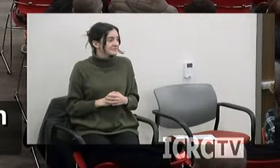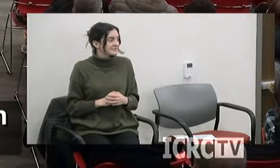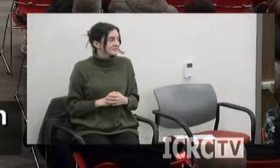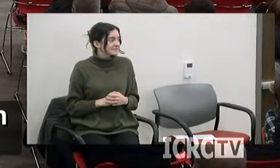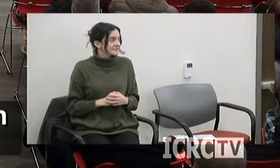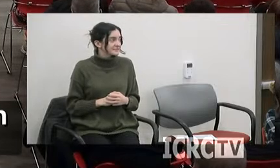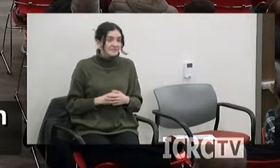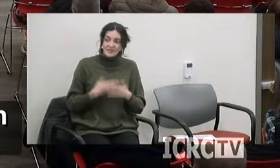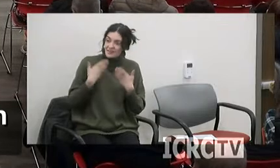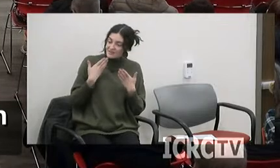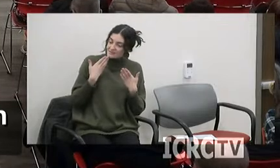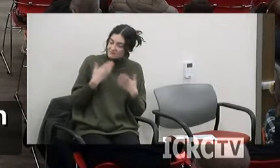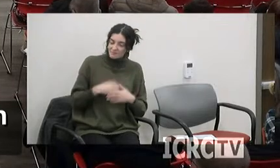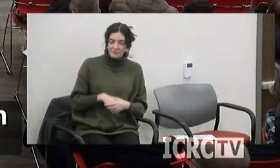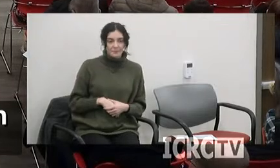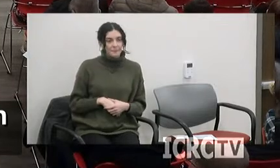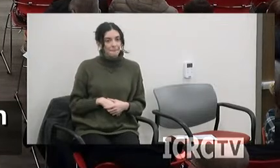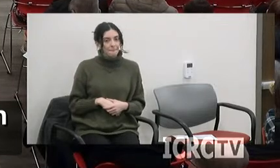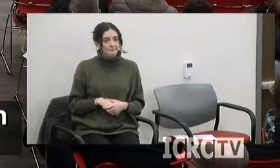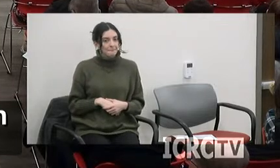Thank you, Mr. Kaufman.